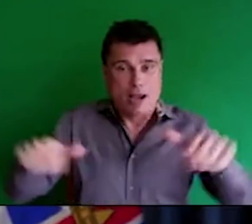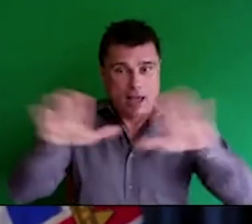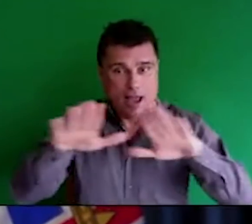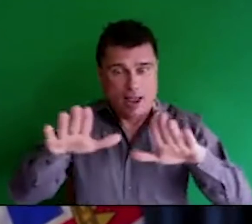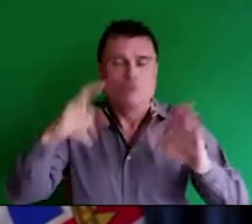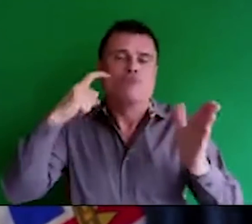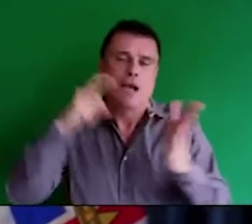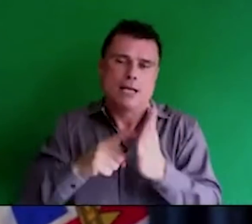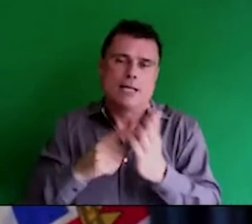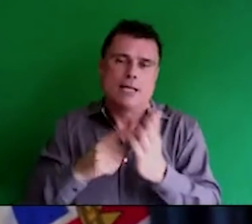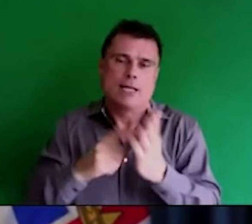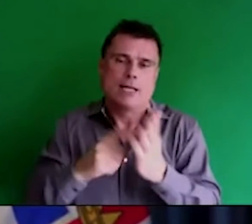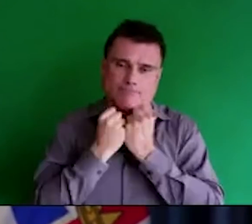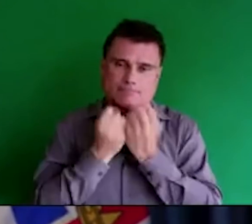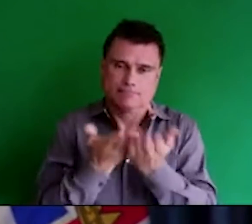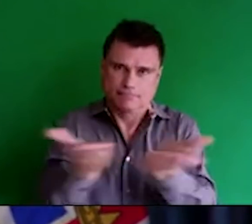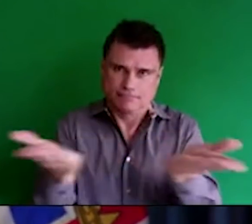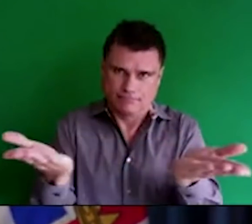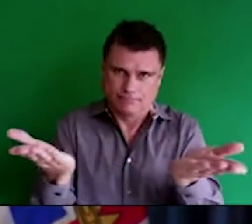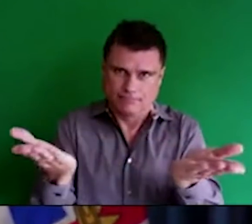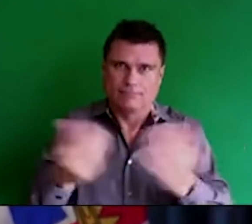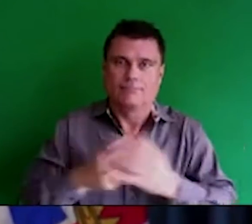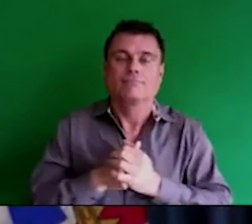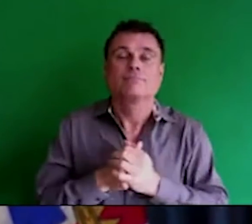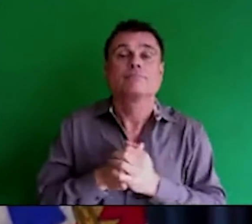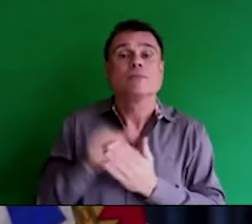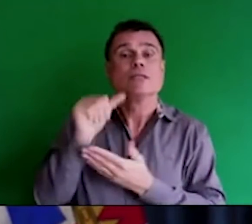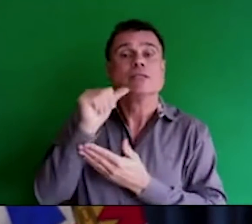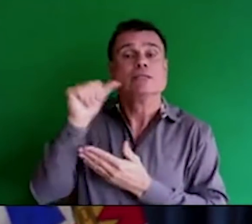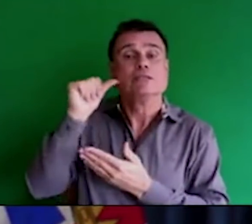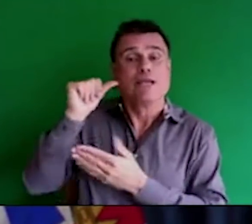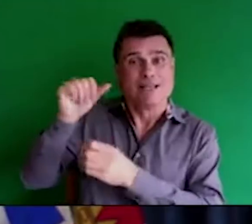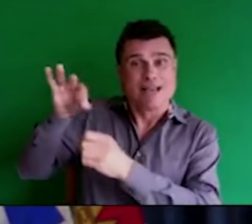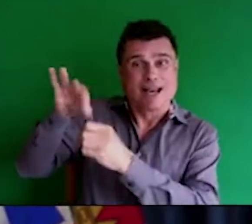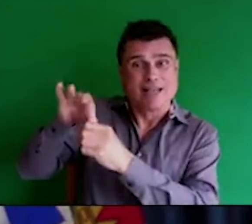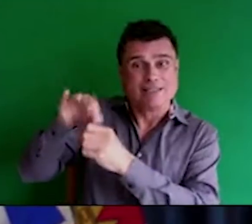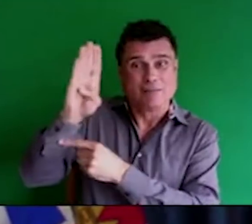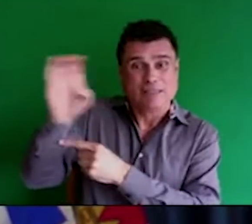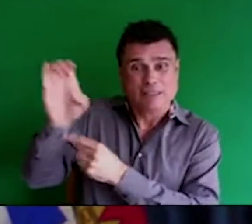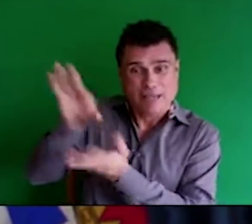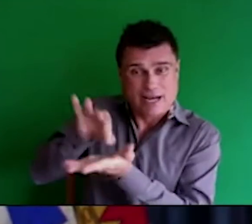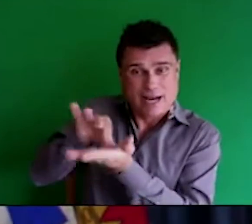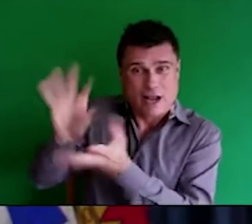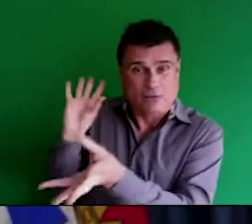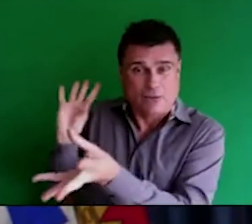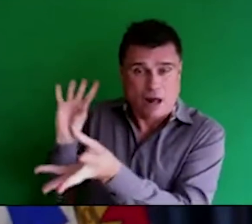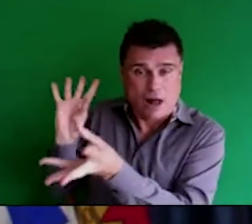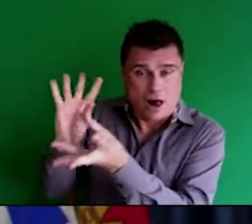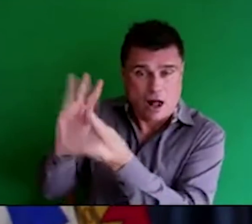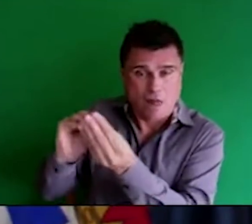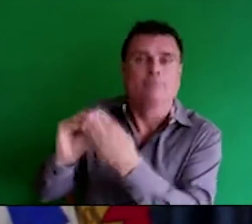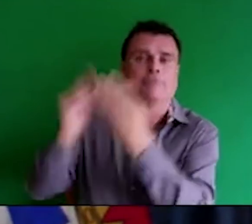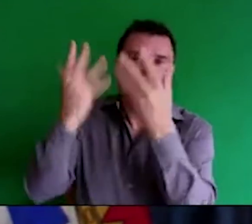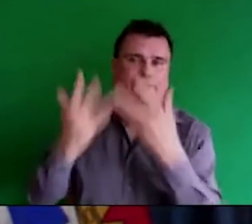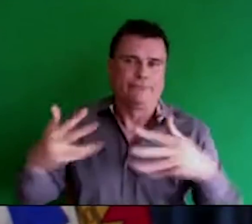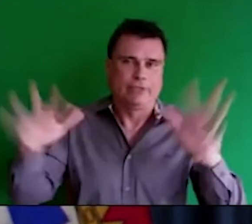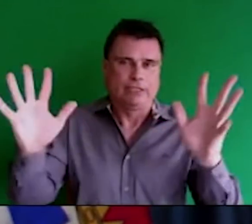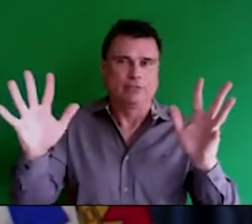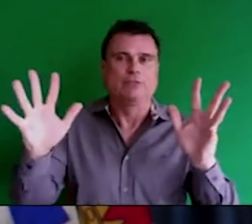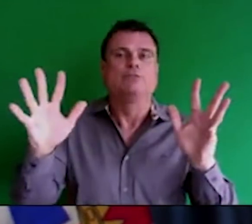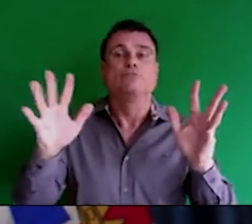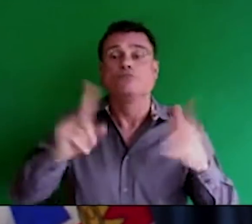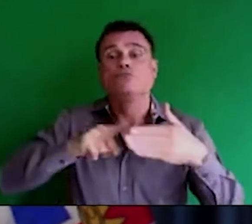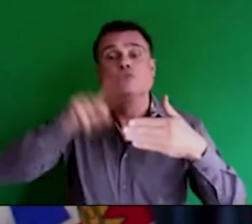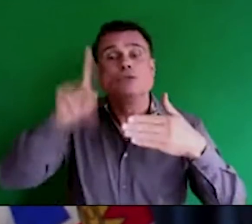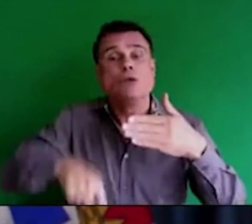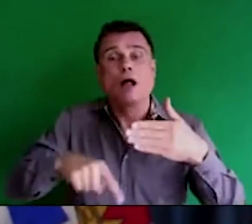Yesterday, Elections BC completed the final count from the October 24th election, and the results have confirmed that